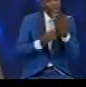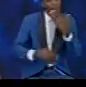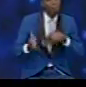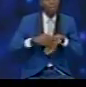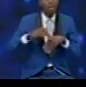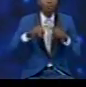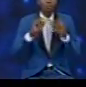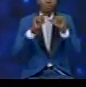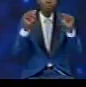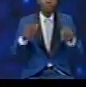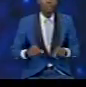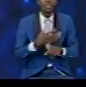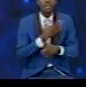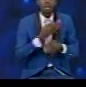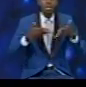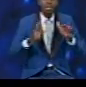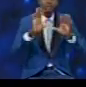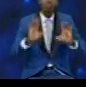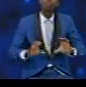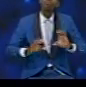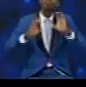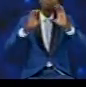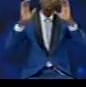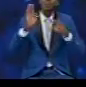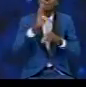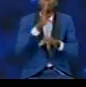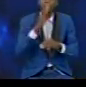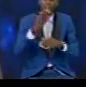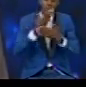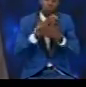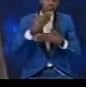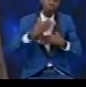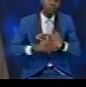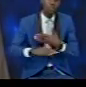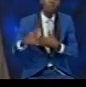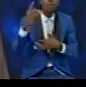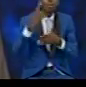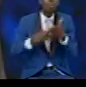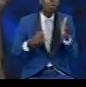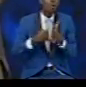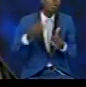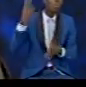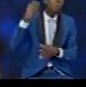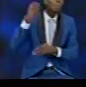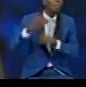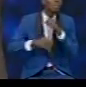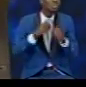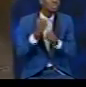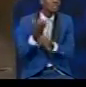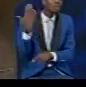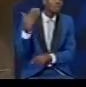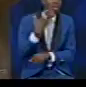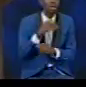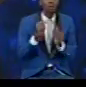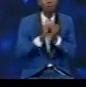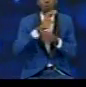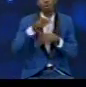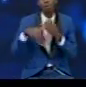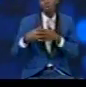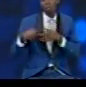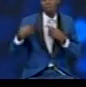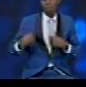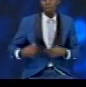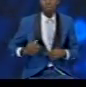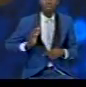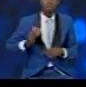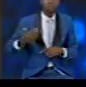and let your consecration be beyond what it was many years ago, and with all your heart, all your soul,